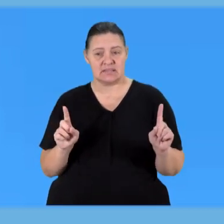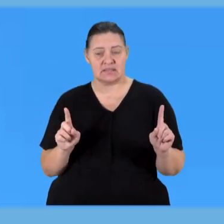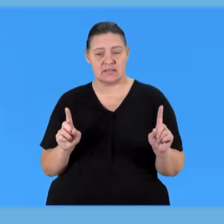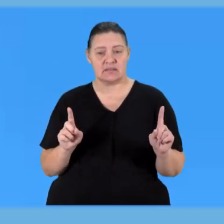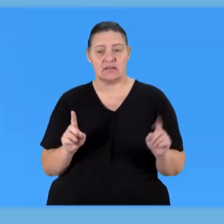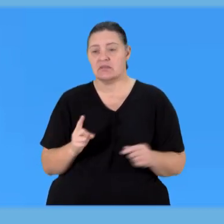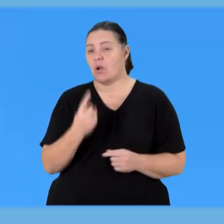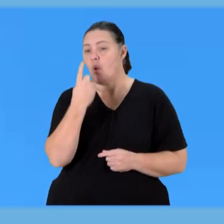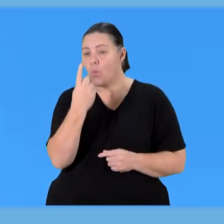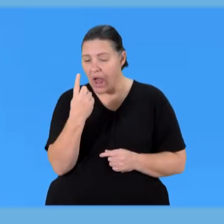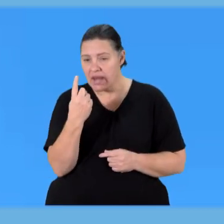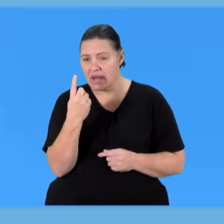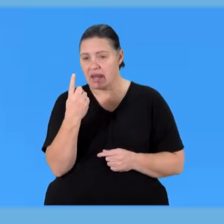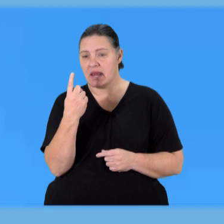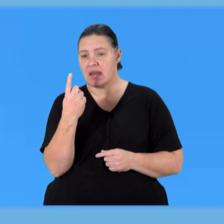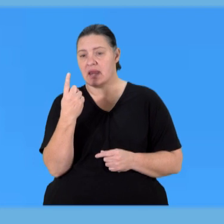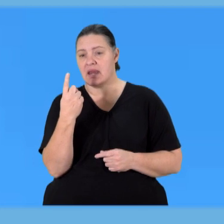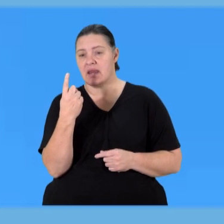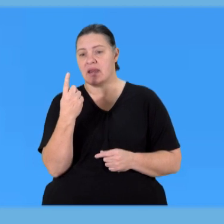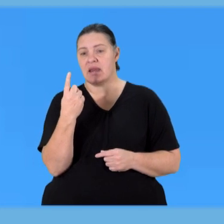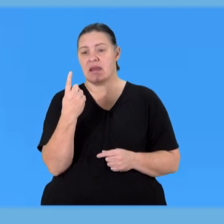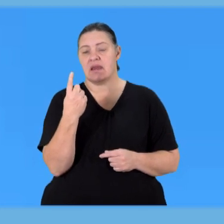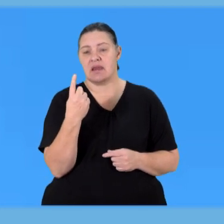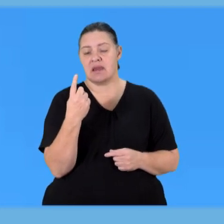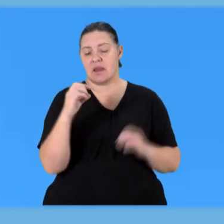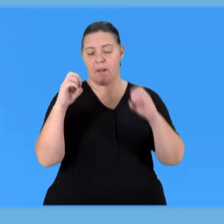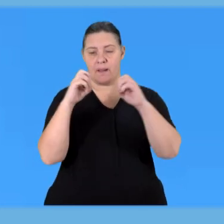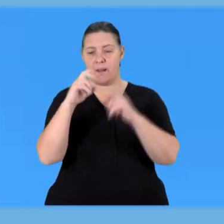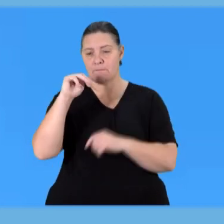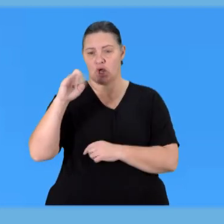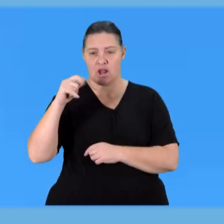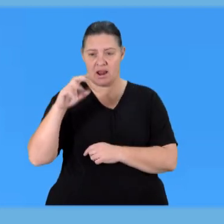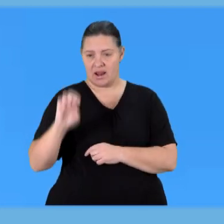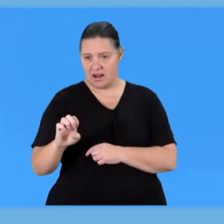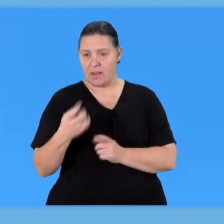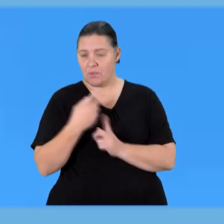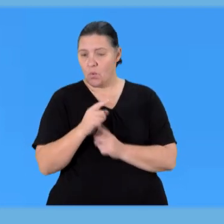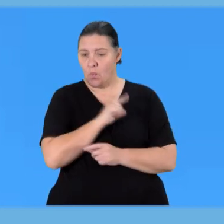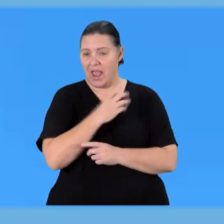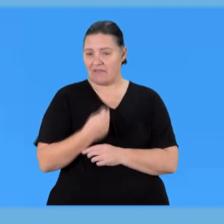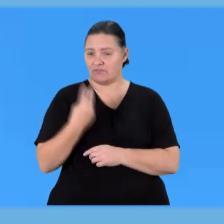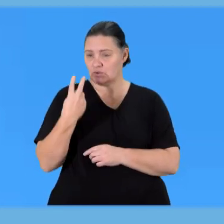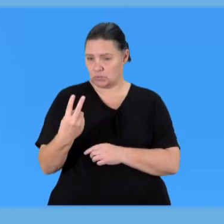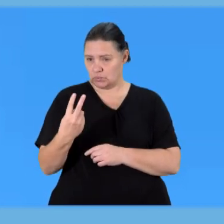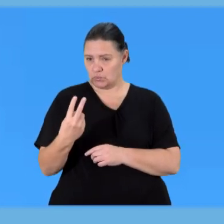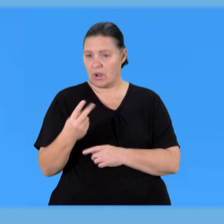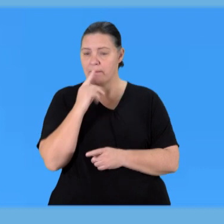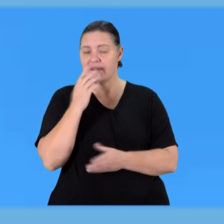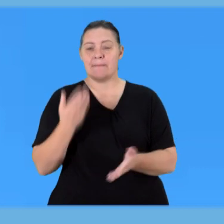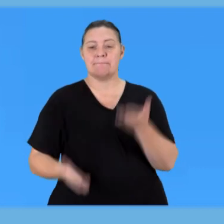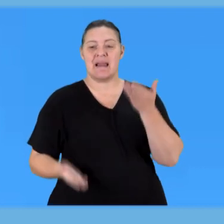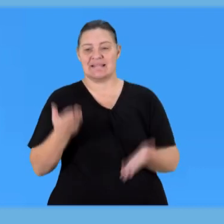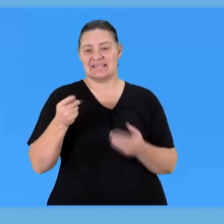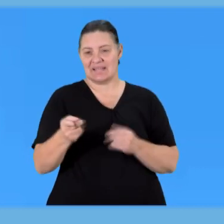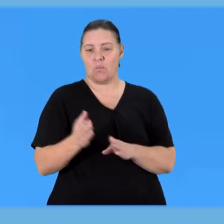is just one molecule of iron oxide. Because there's two of them, it means this equation was balanced